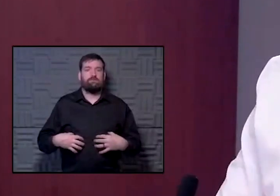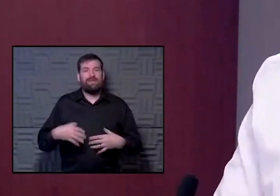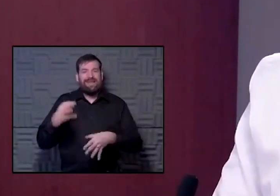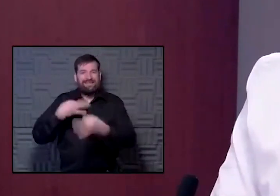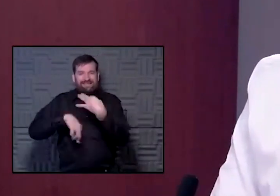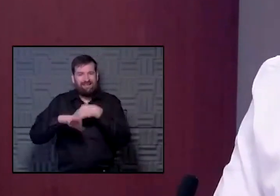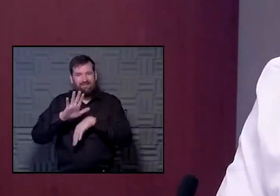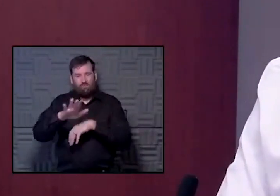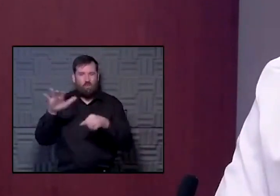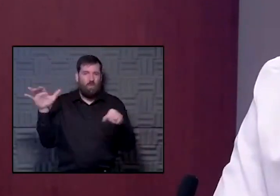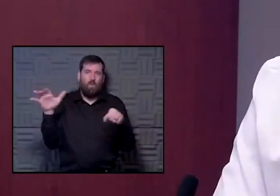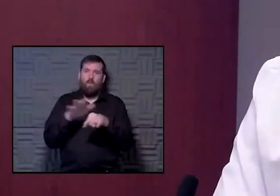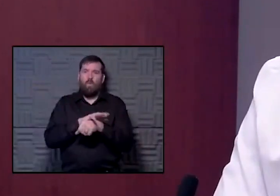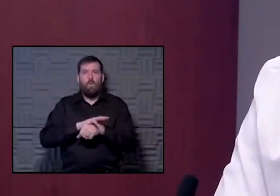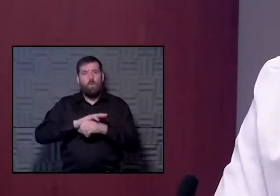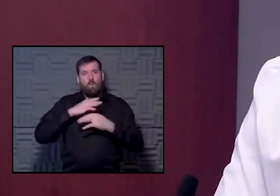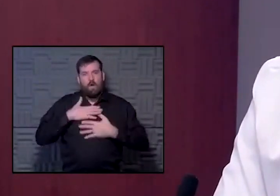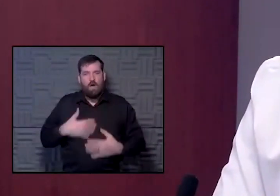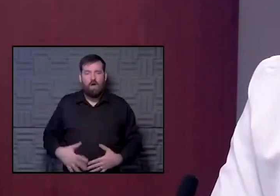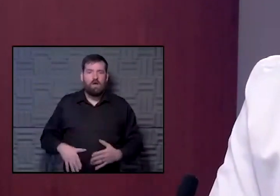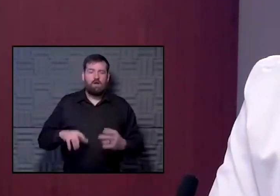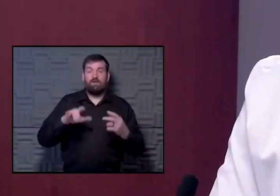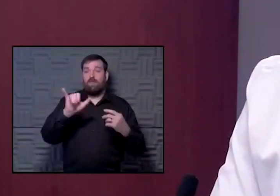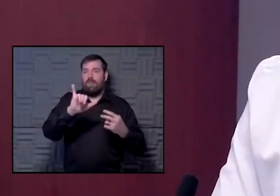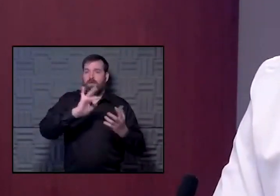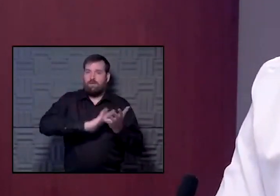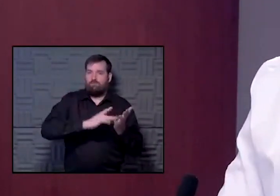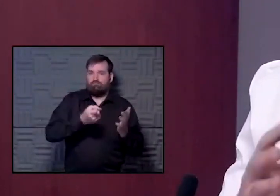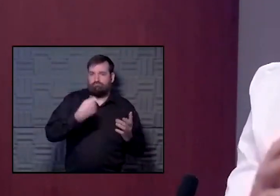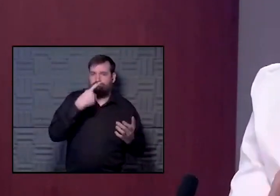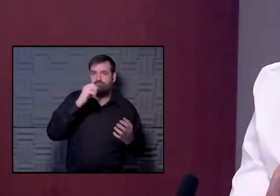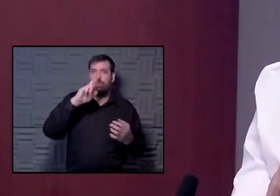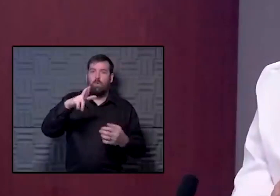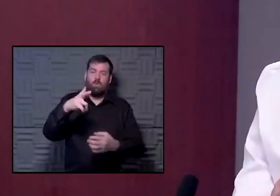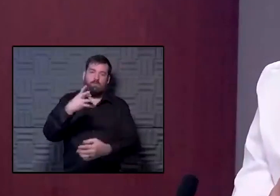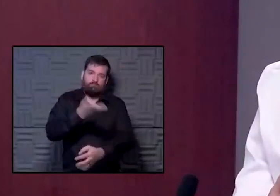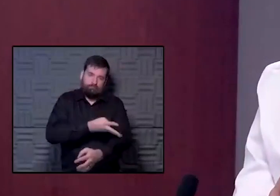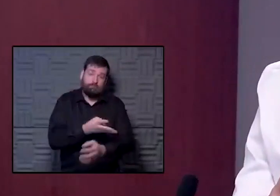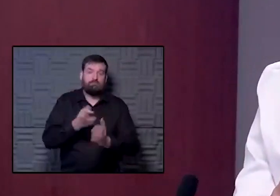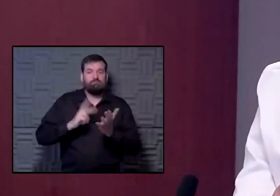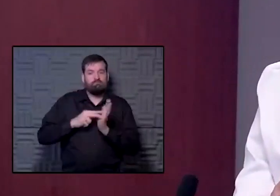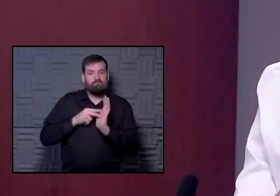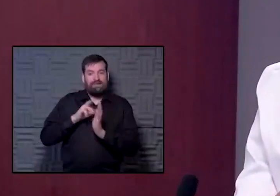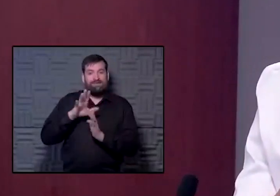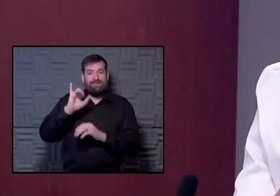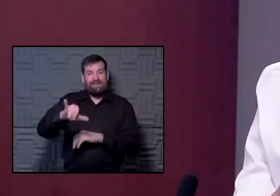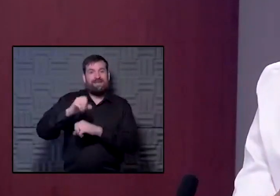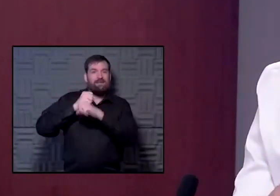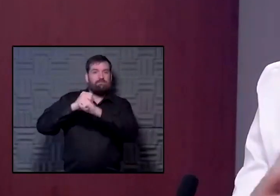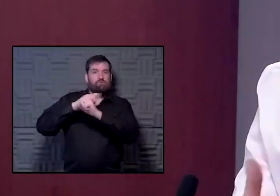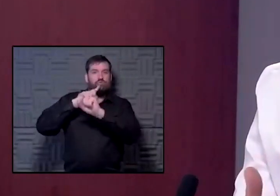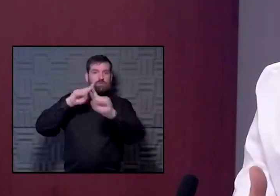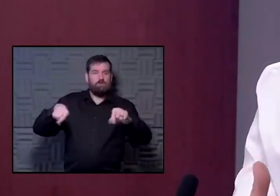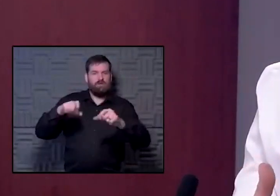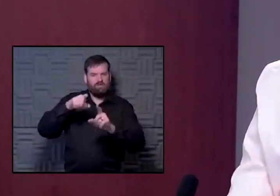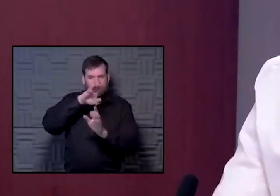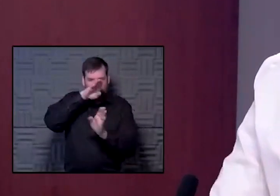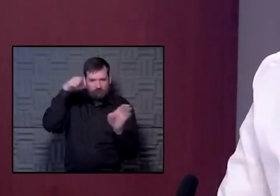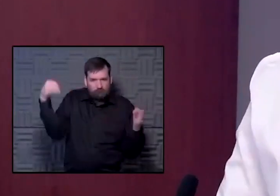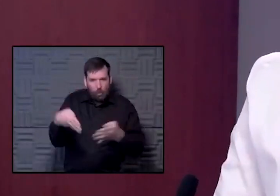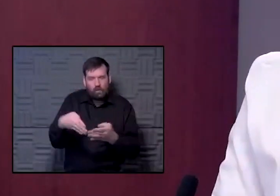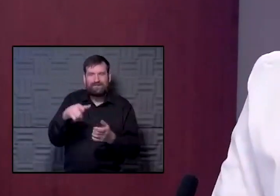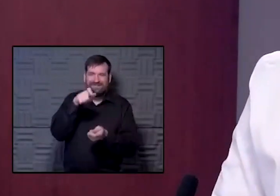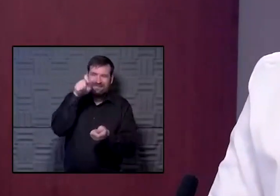you would from an injection or an oral medication. And therefore, you're localizing where that immune response is, where the virus